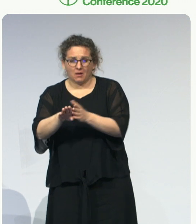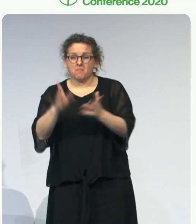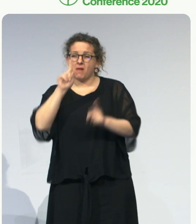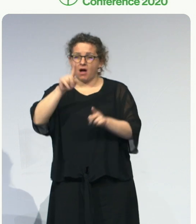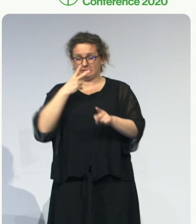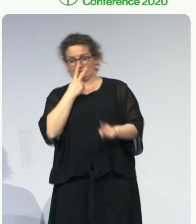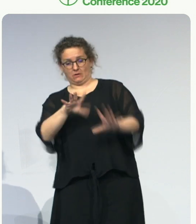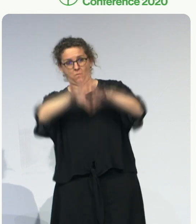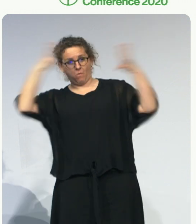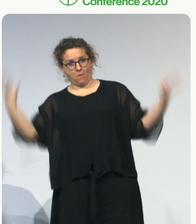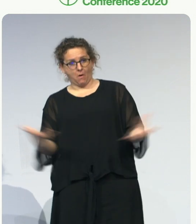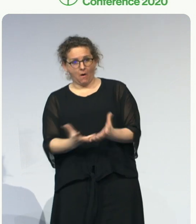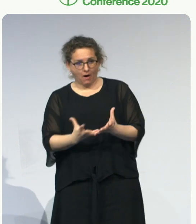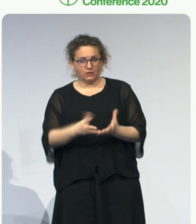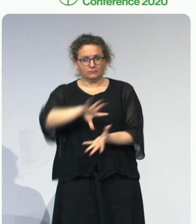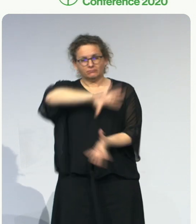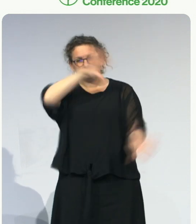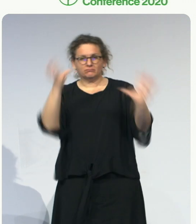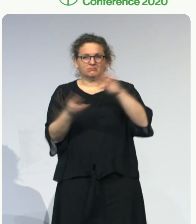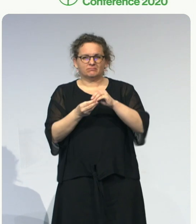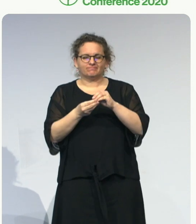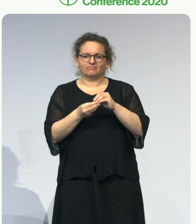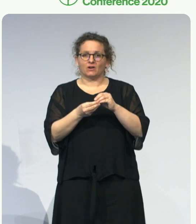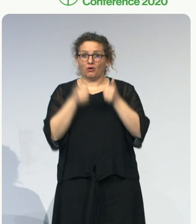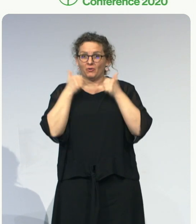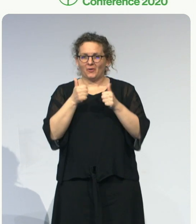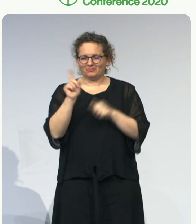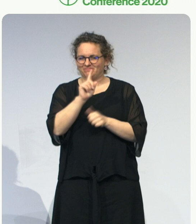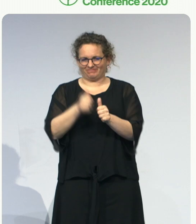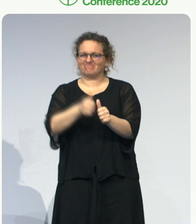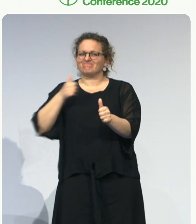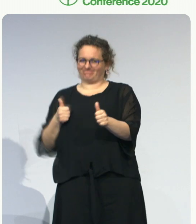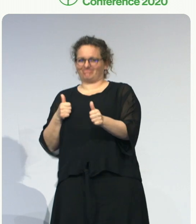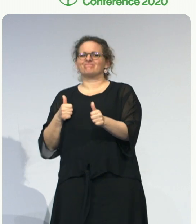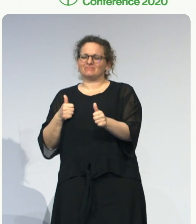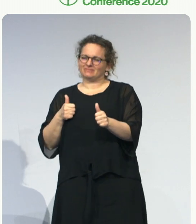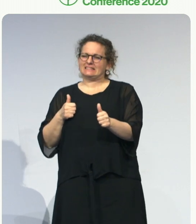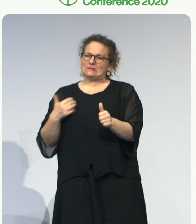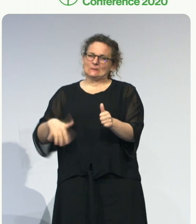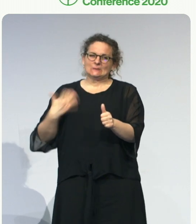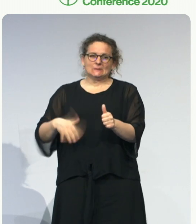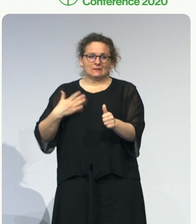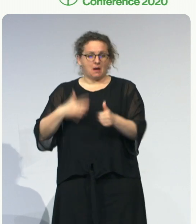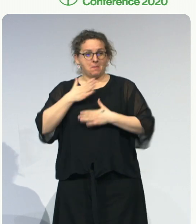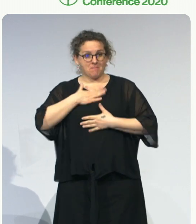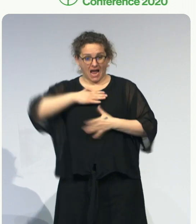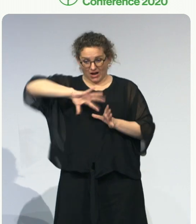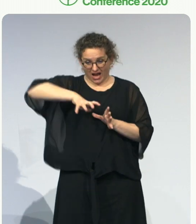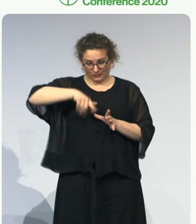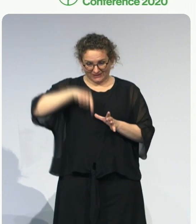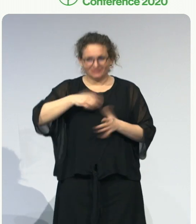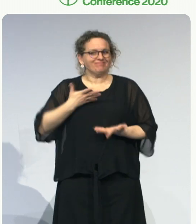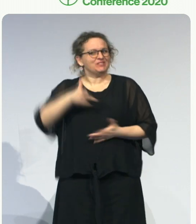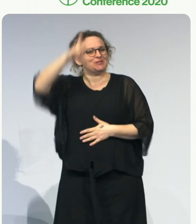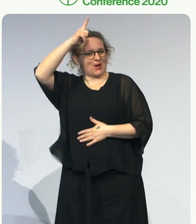way behind, and the challenge is beyond enormous. My country, Jordan, is in the unenviable position